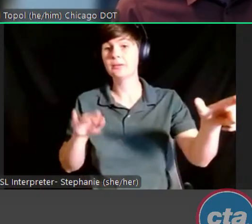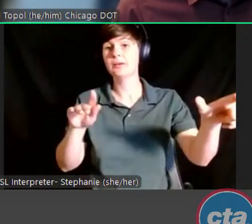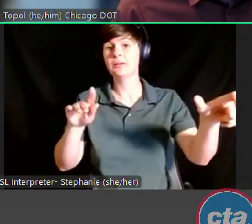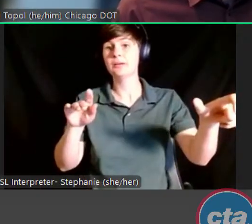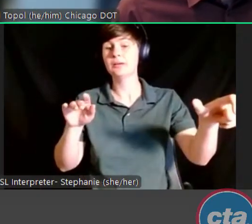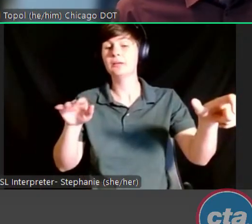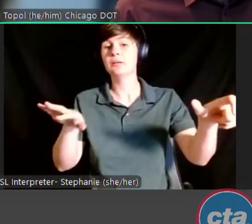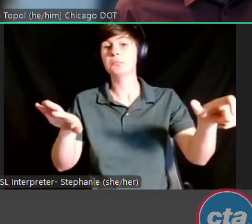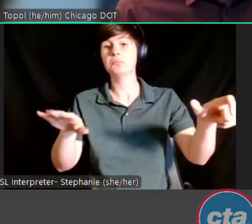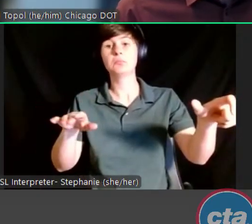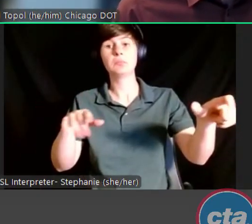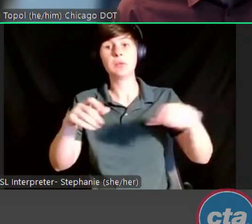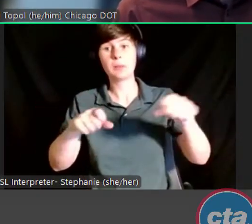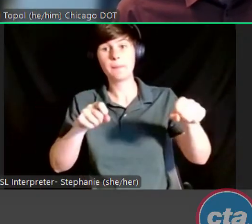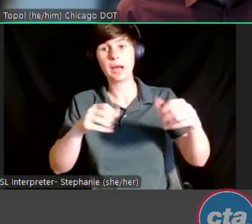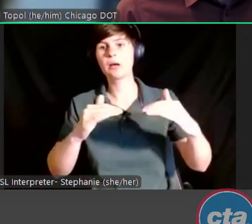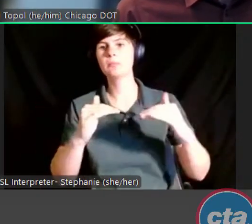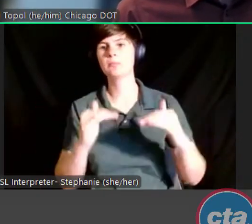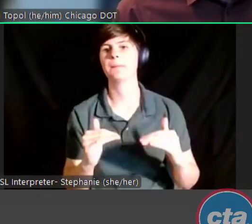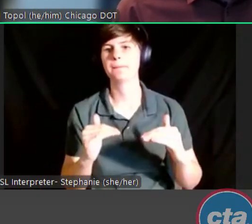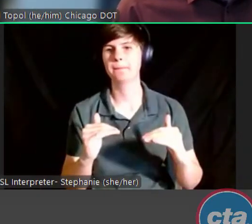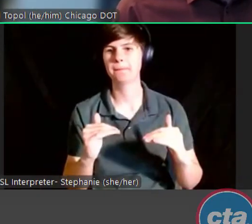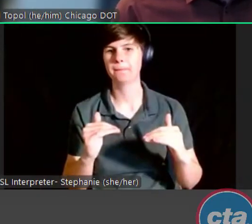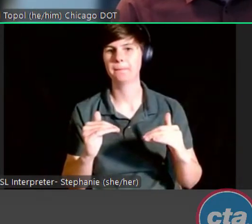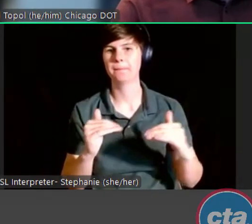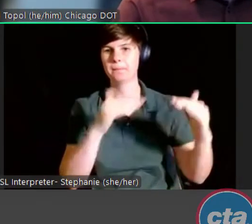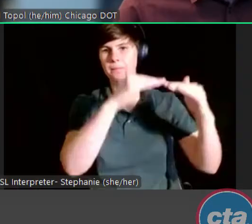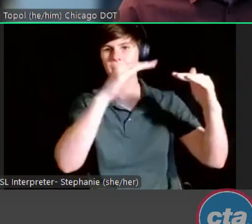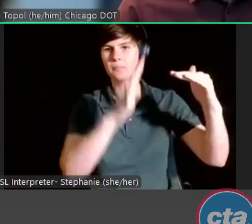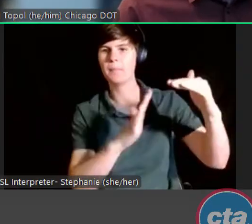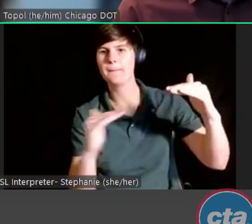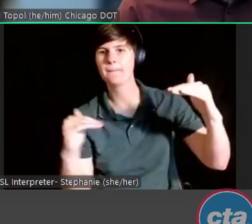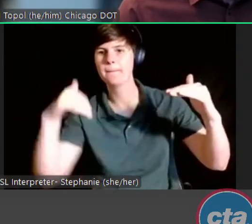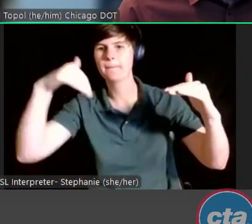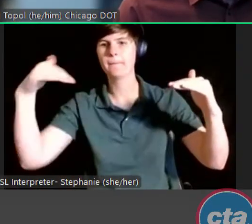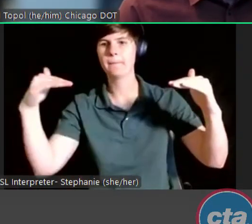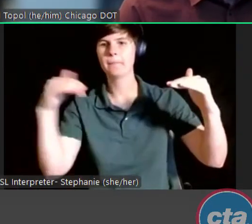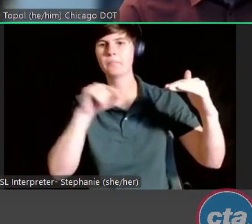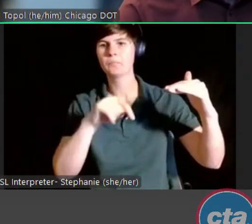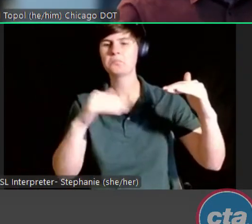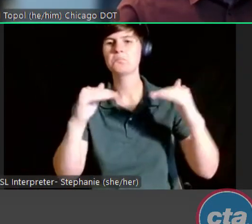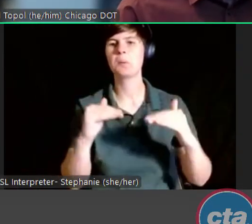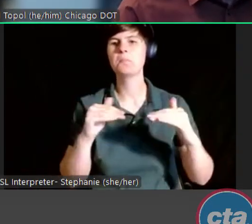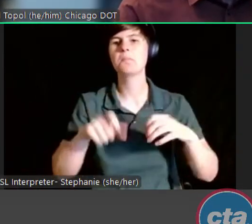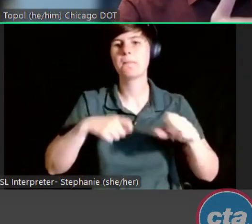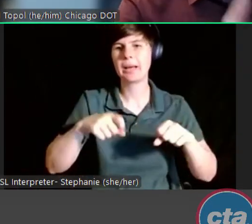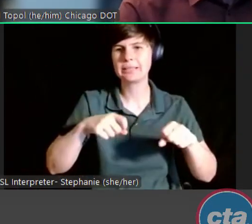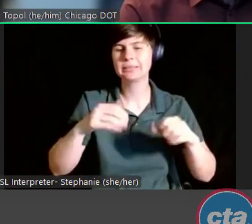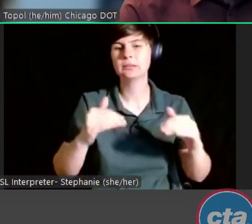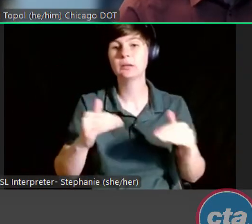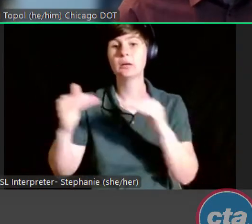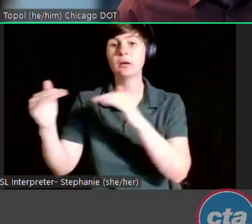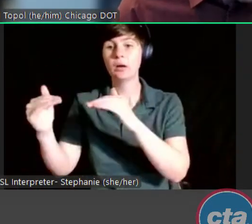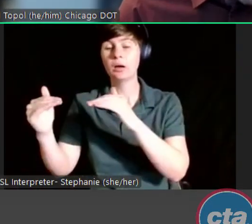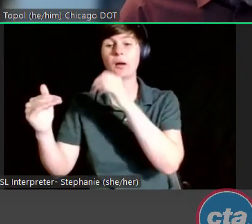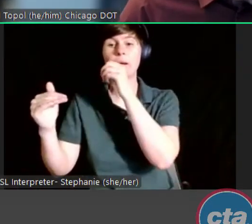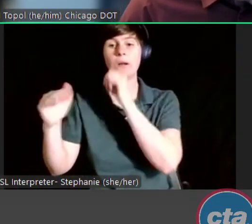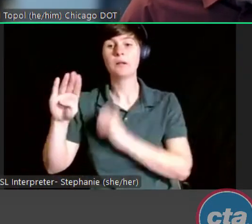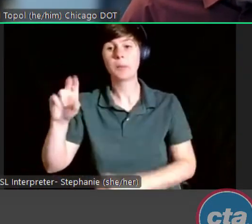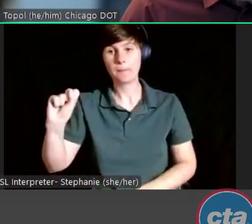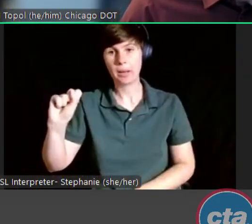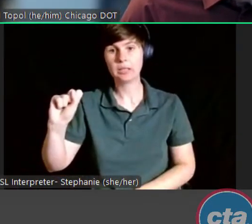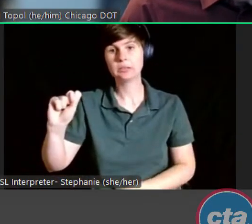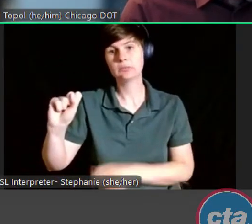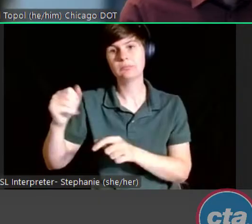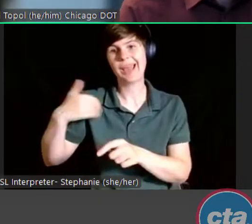there is a barrier curb. There's a typical Chicago curb. And then we have a bus median island that is at sidewalk level, but also has a curb on that side as